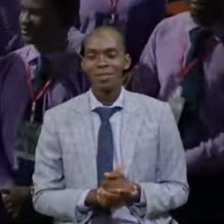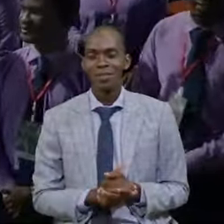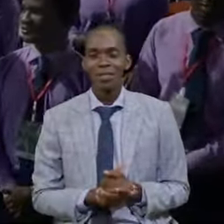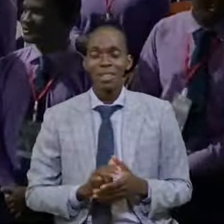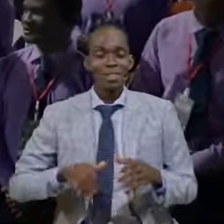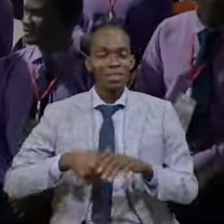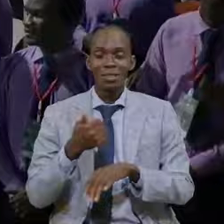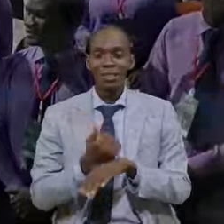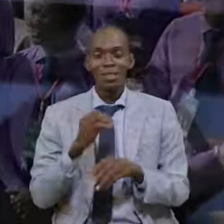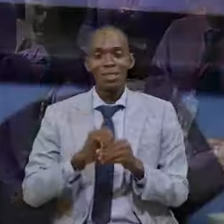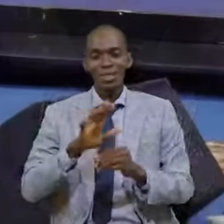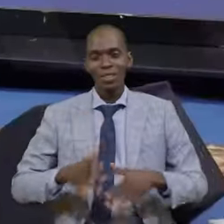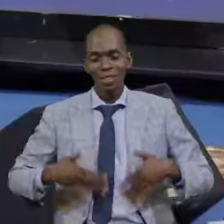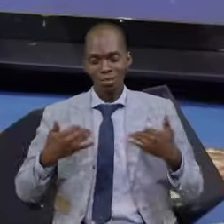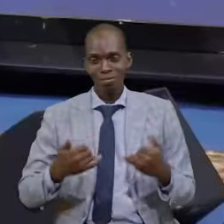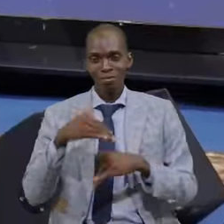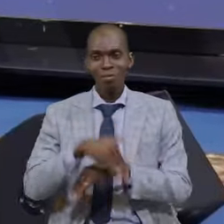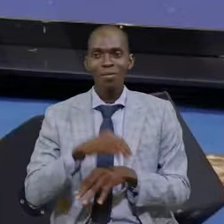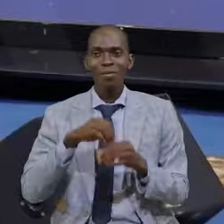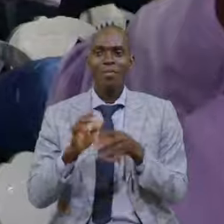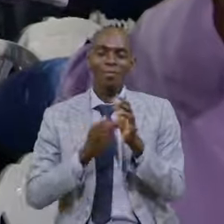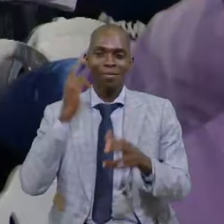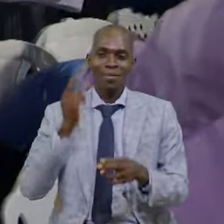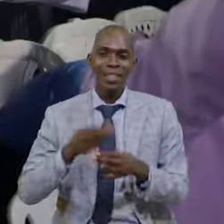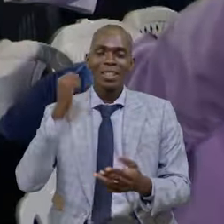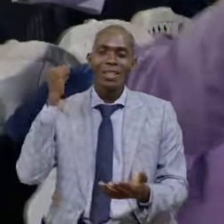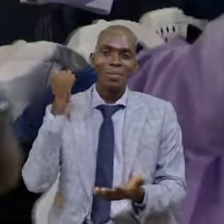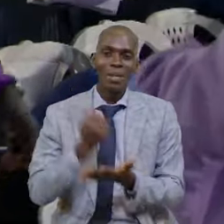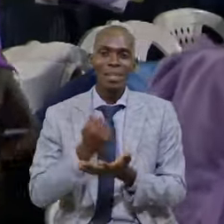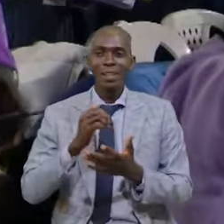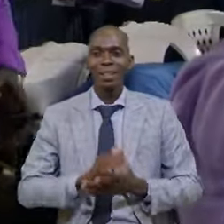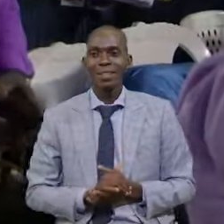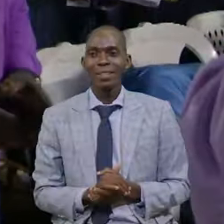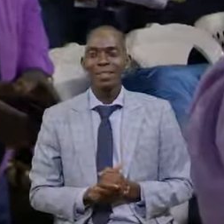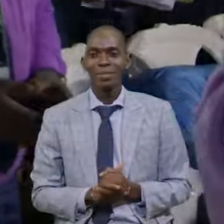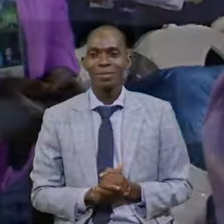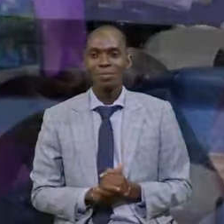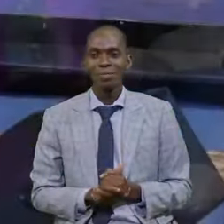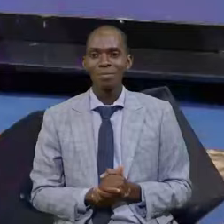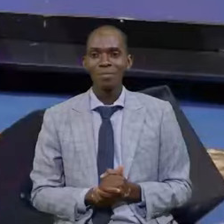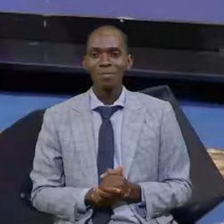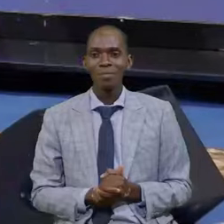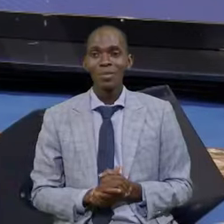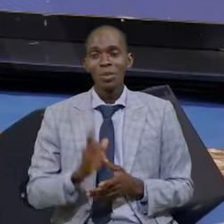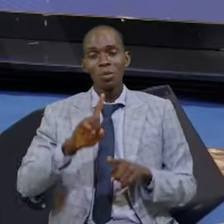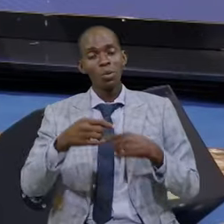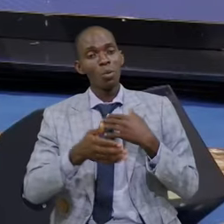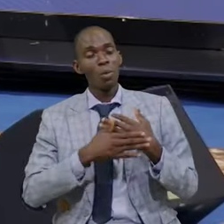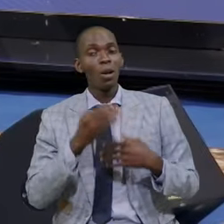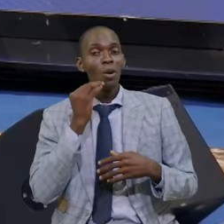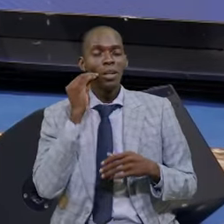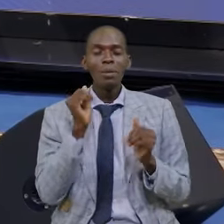Confirmation in your life tonight in Jesus' name. You go back home with